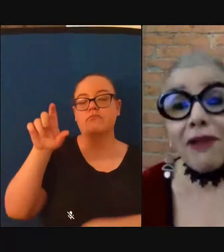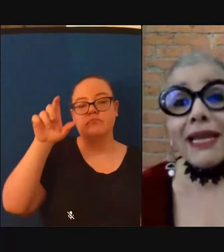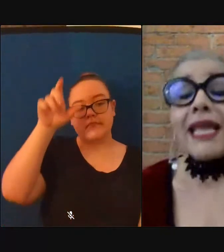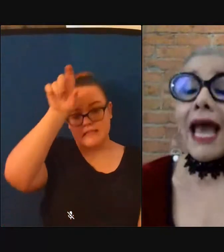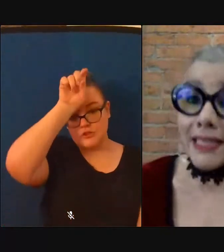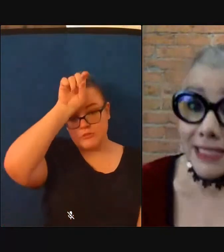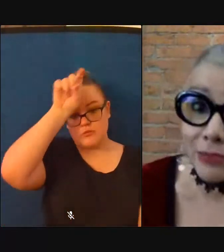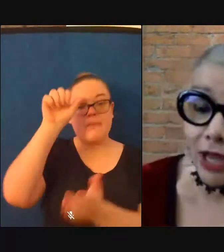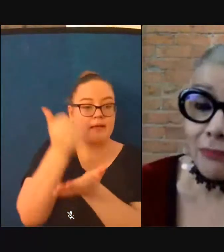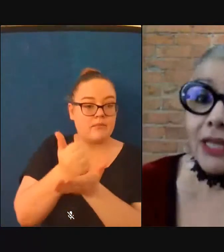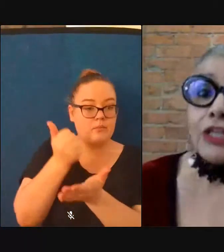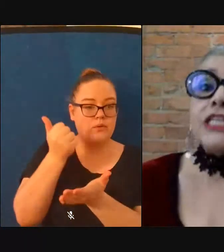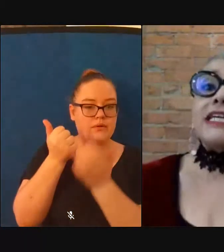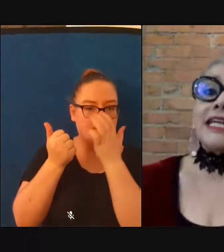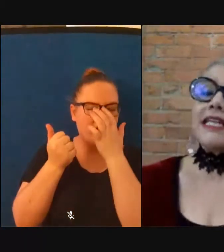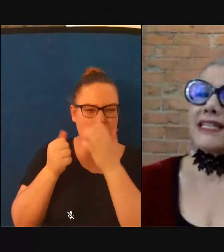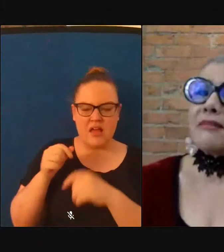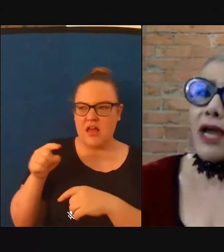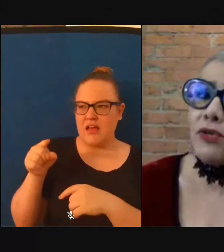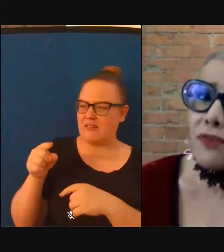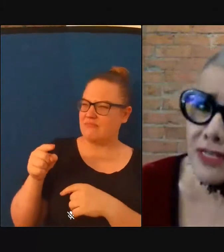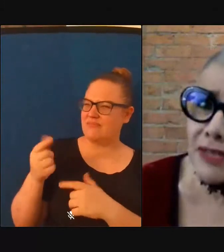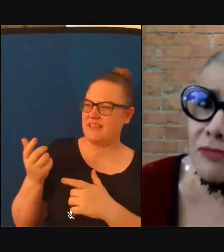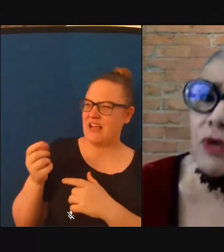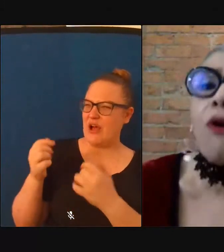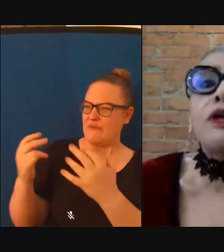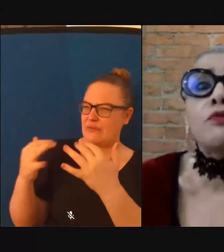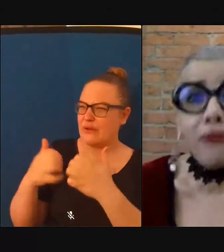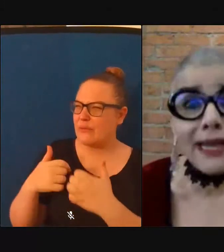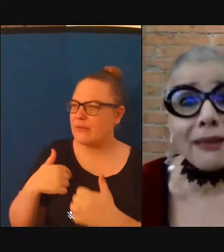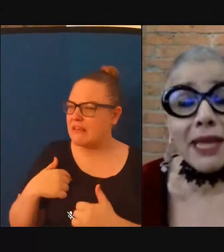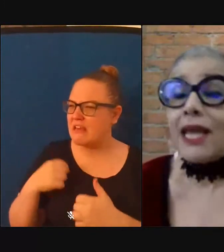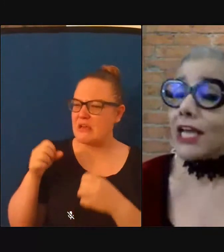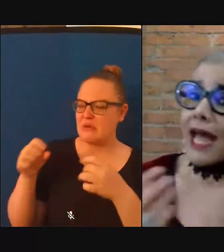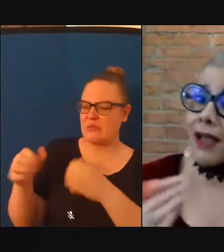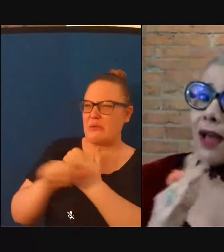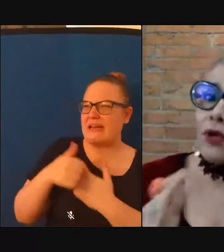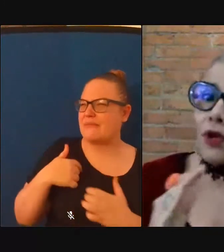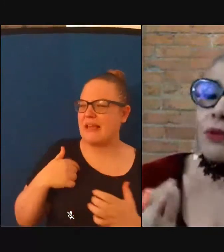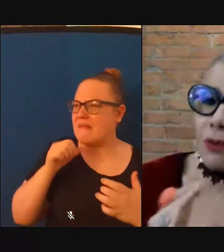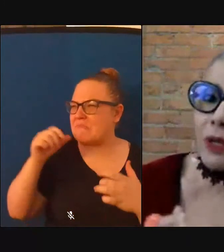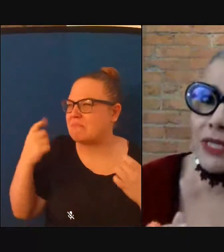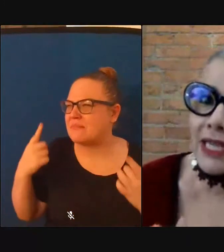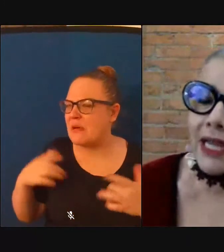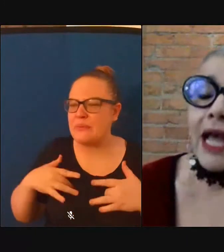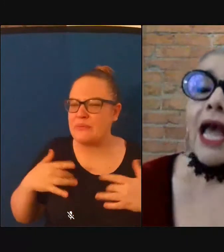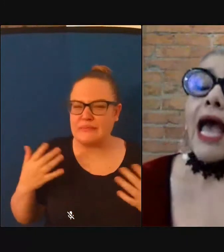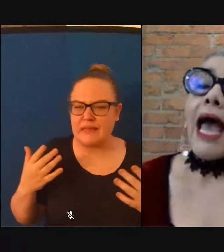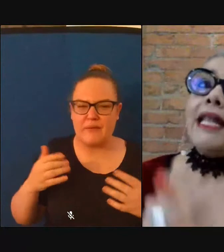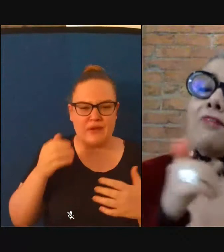and threatening at the same time, to the extent that I said to him, are you flirting with me or are you threatening me? Because I want to know what's going on